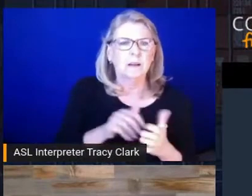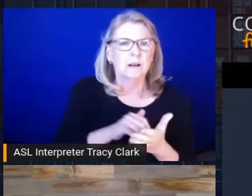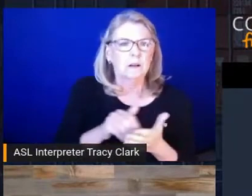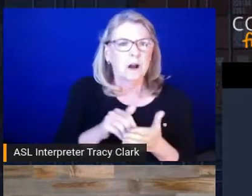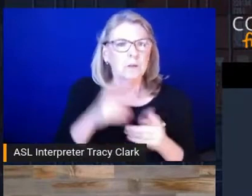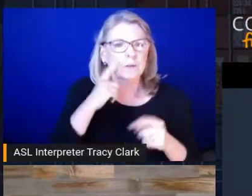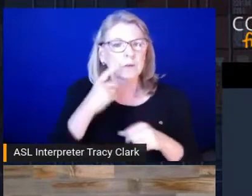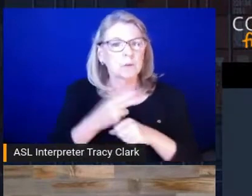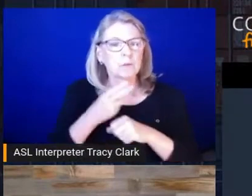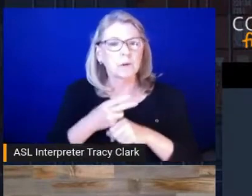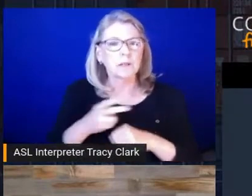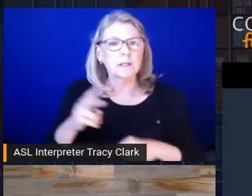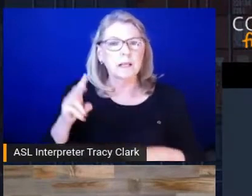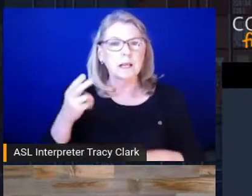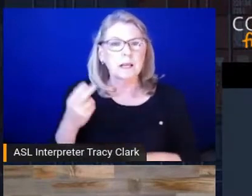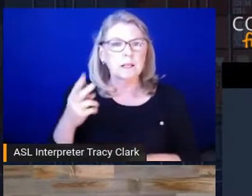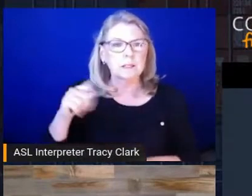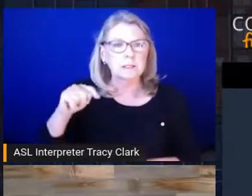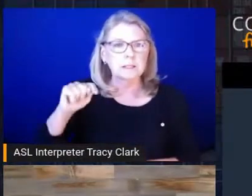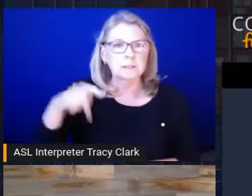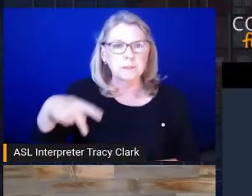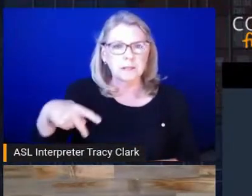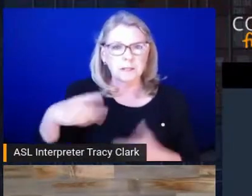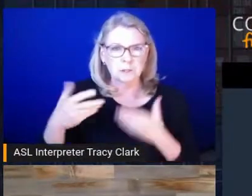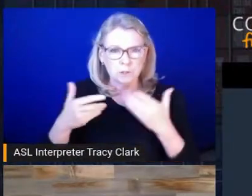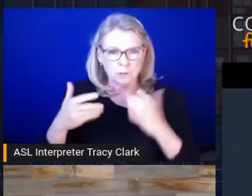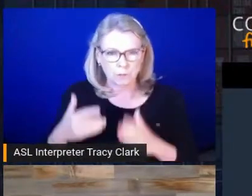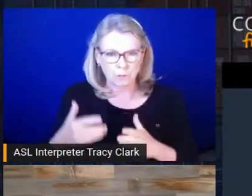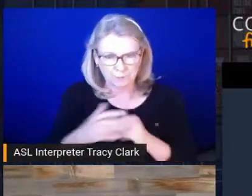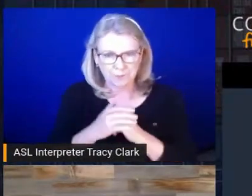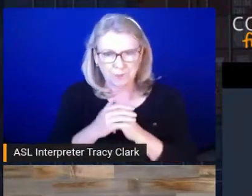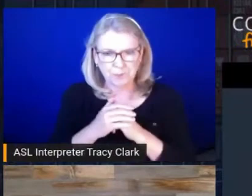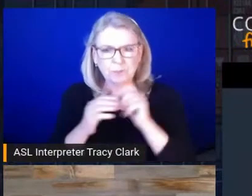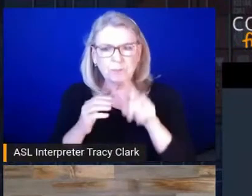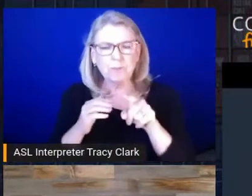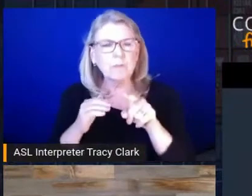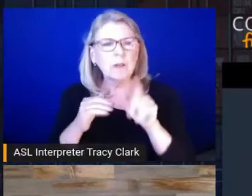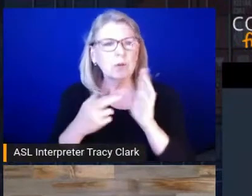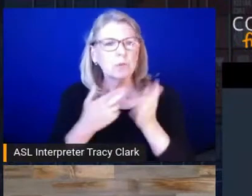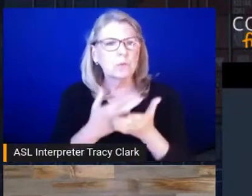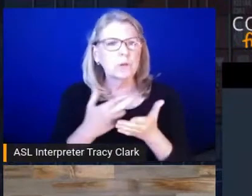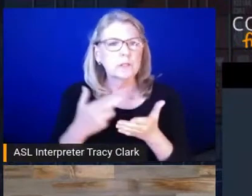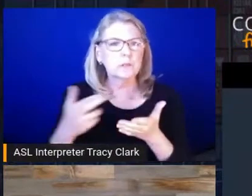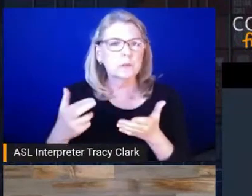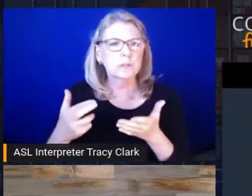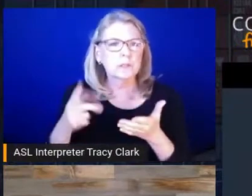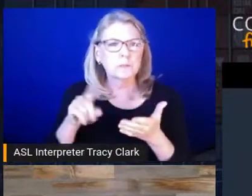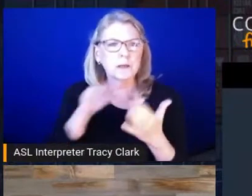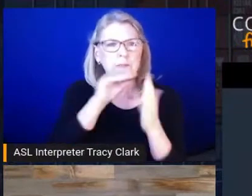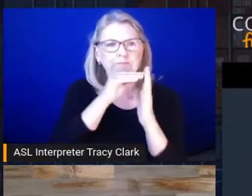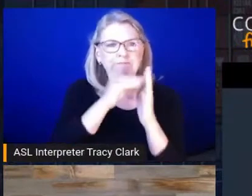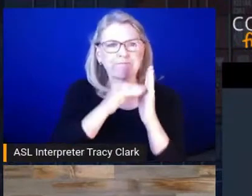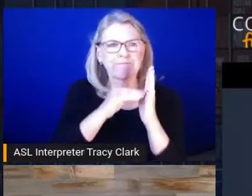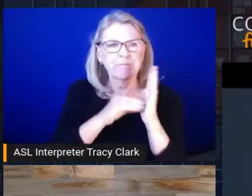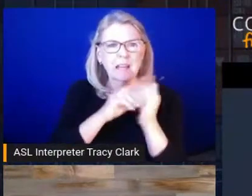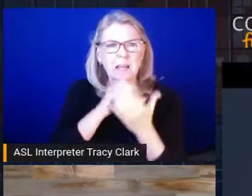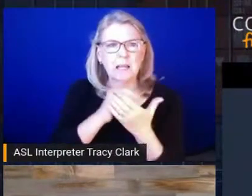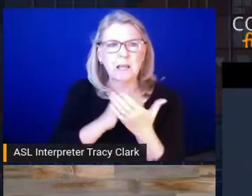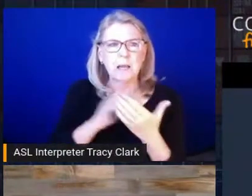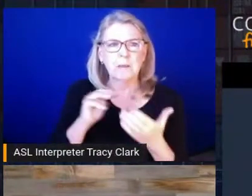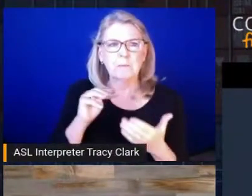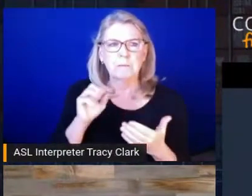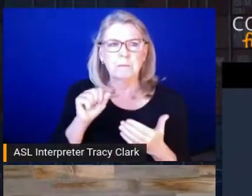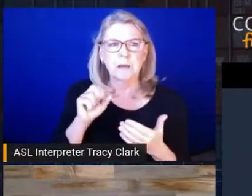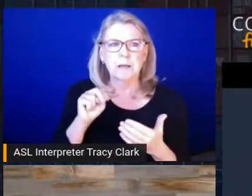and exposing it behind an ingress. Here are the resources that we need to define in our manifest in order to achieve that. So on the left side,